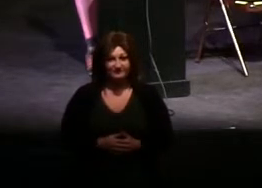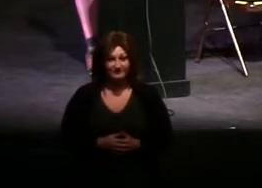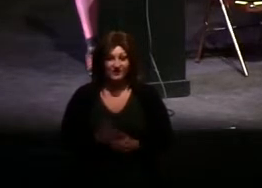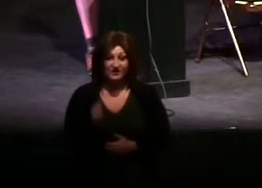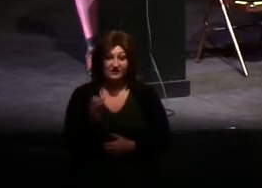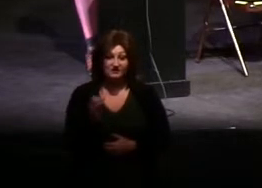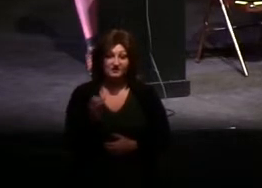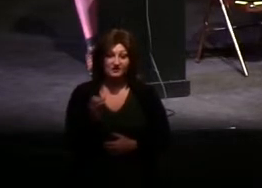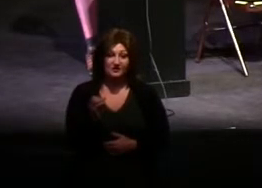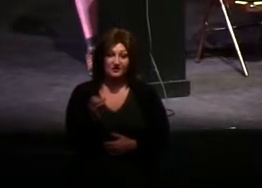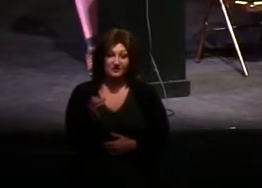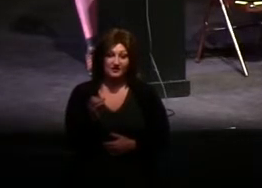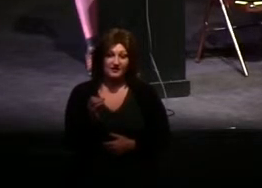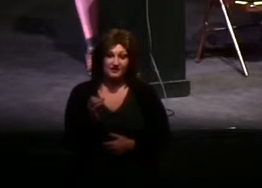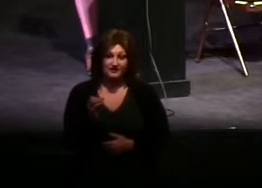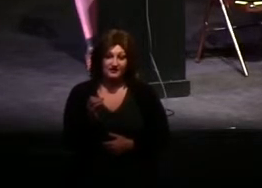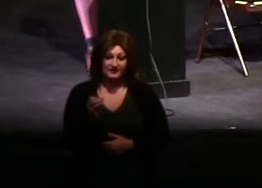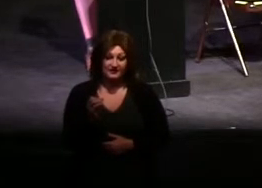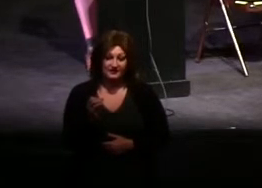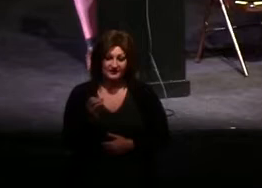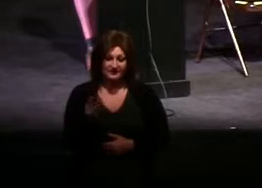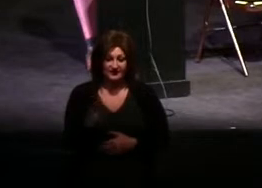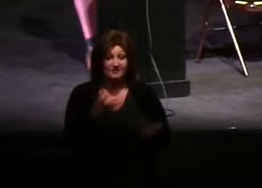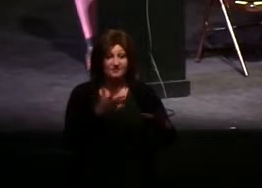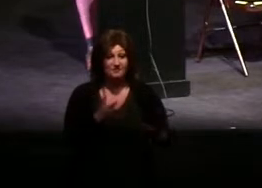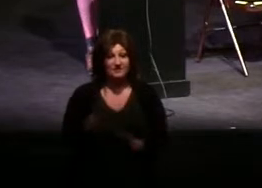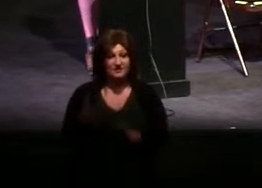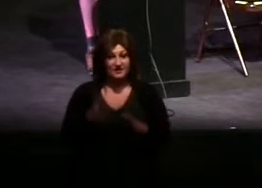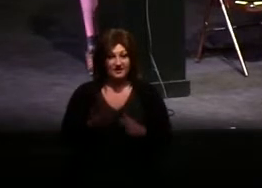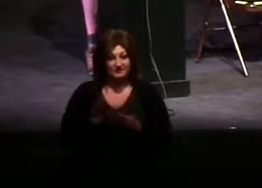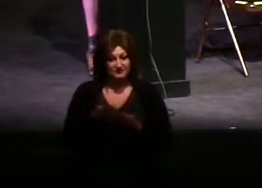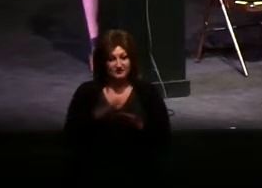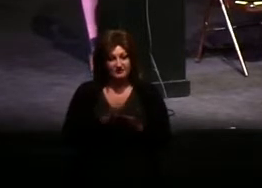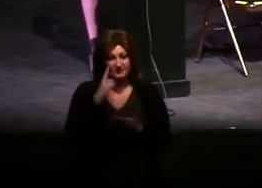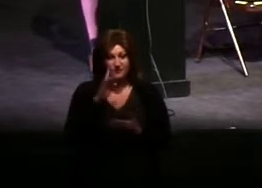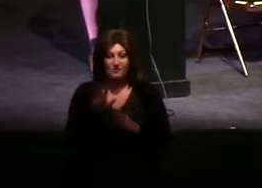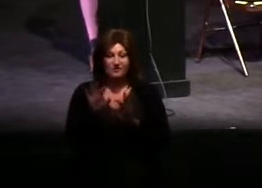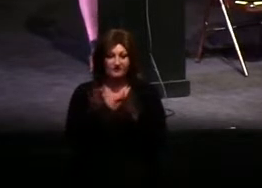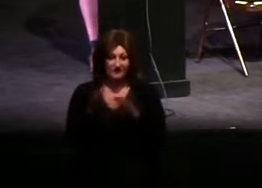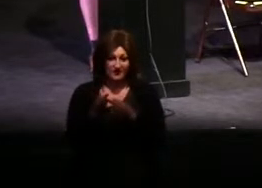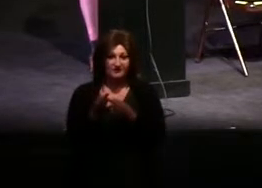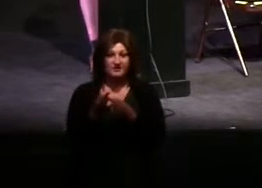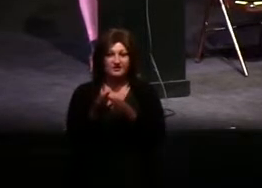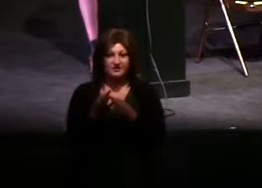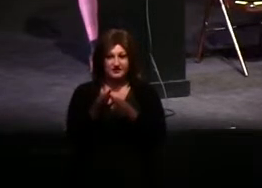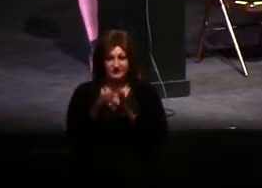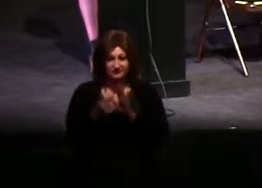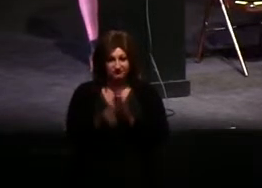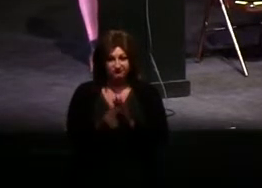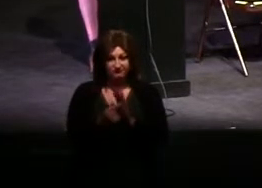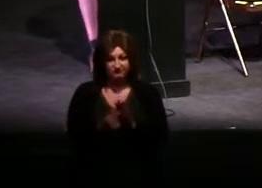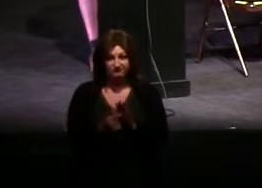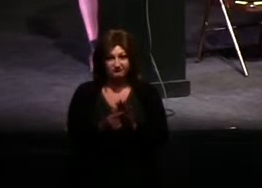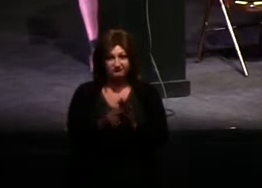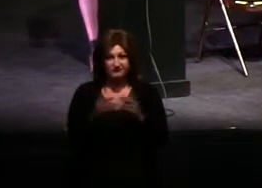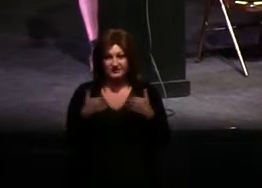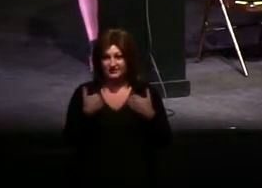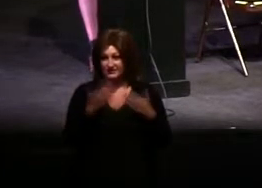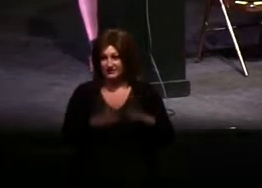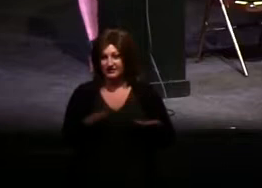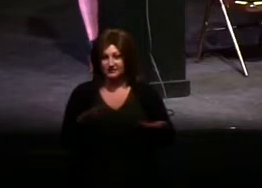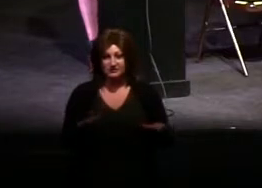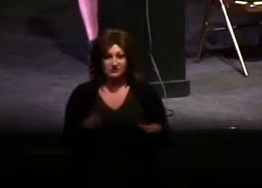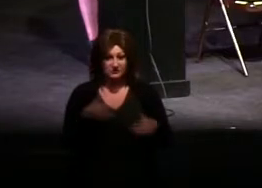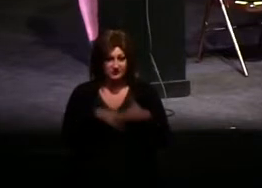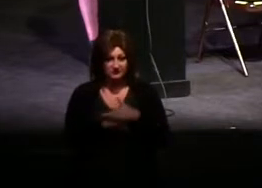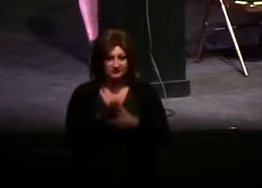So he planned to cook this delicacy for his family to give his young children who'd been